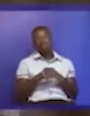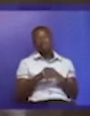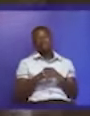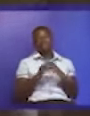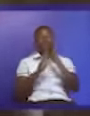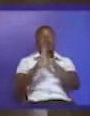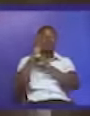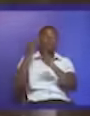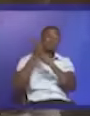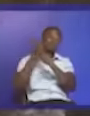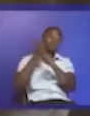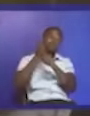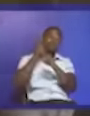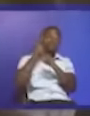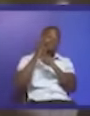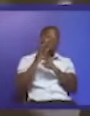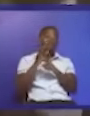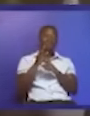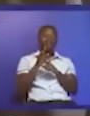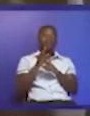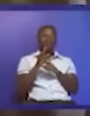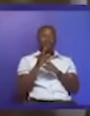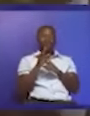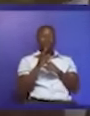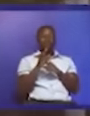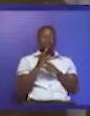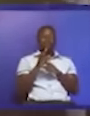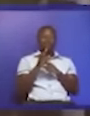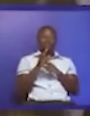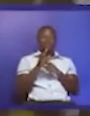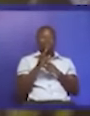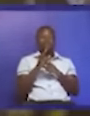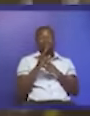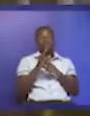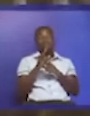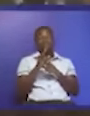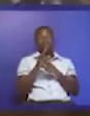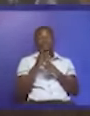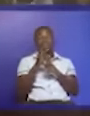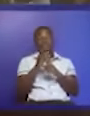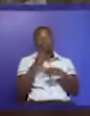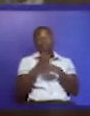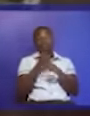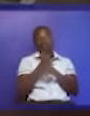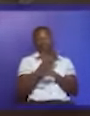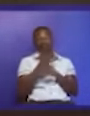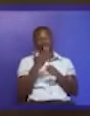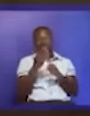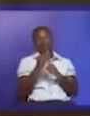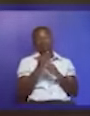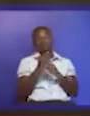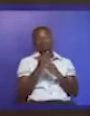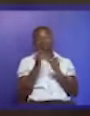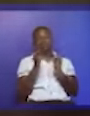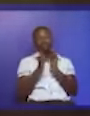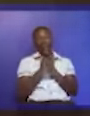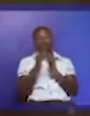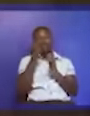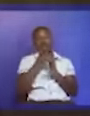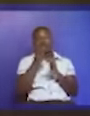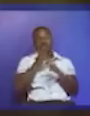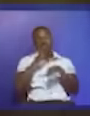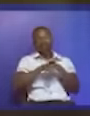God Himself is going to be birthing realities that will speak even over the entire nation of